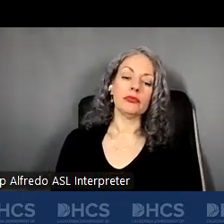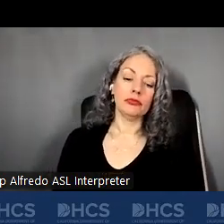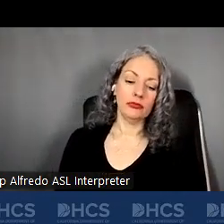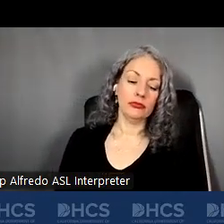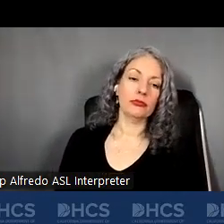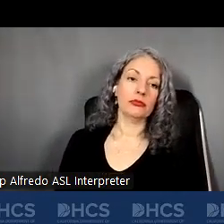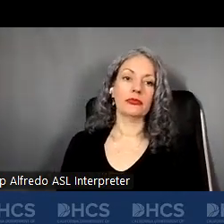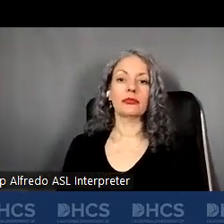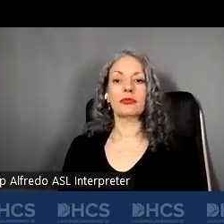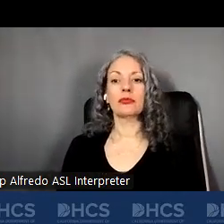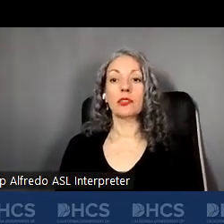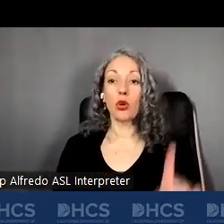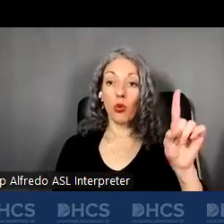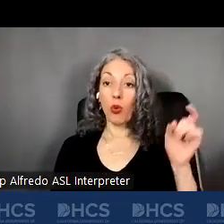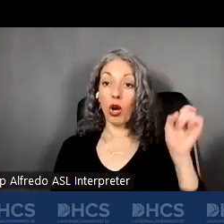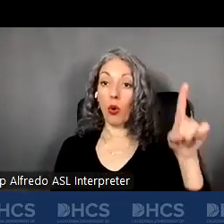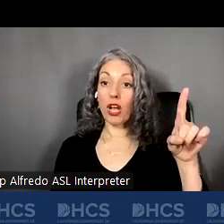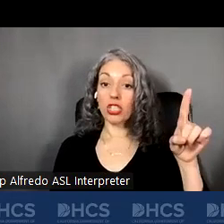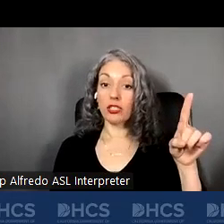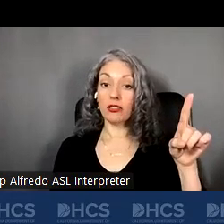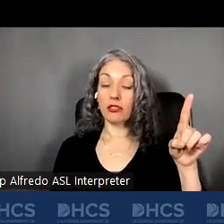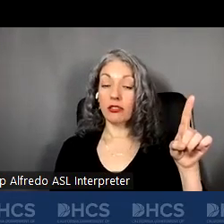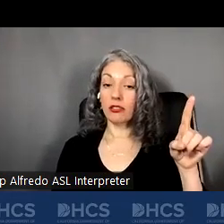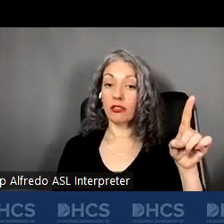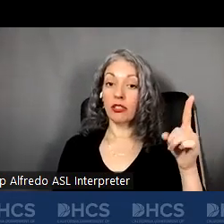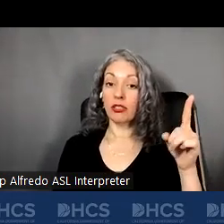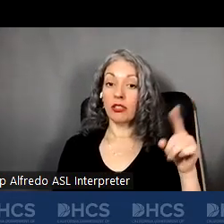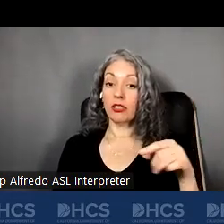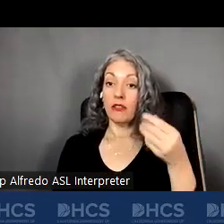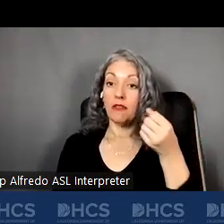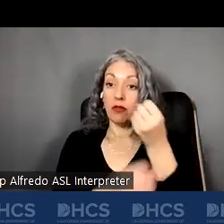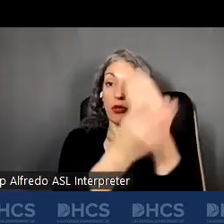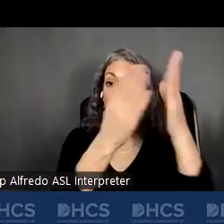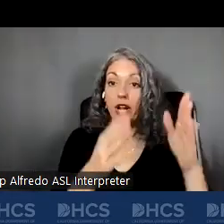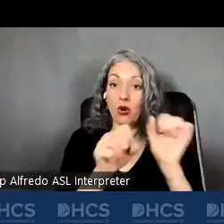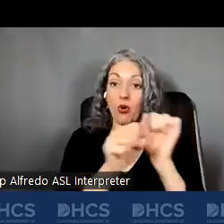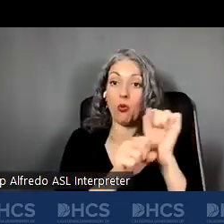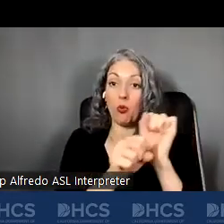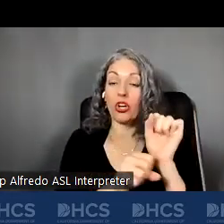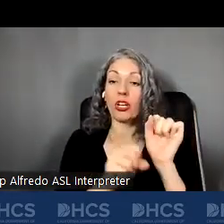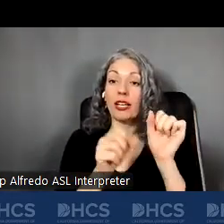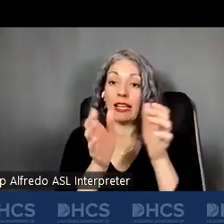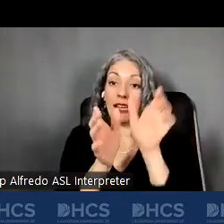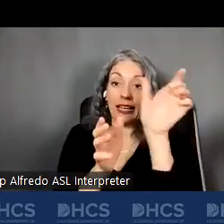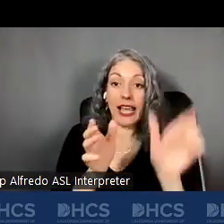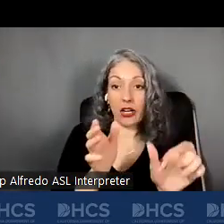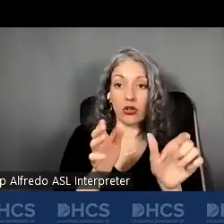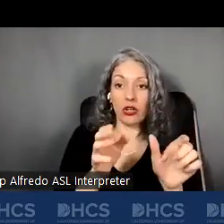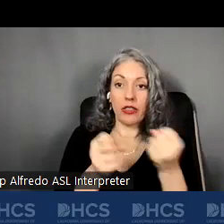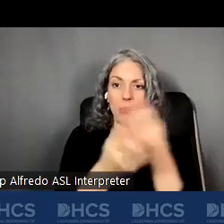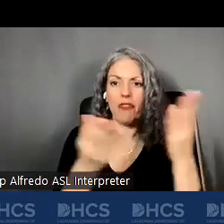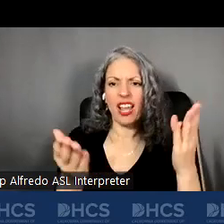Susan, I have a quick question. There was a question that came up about for the provider workforce category, are providers limited to just